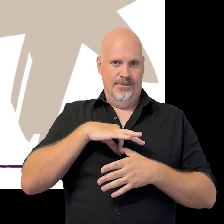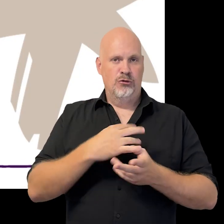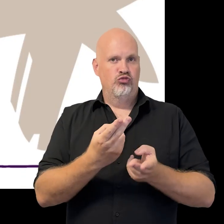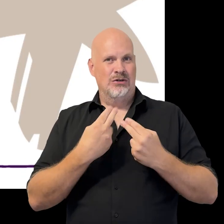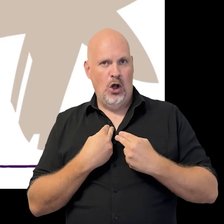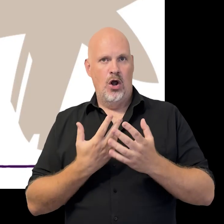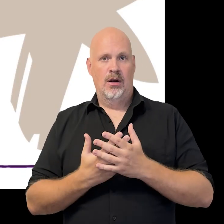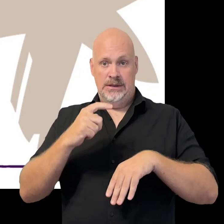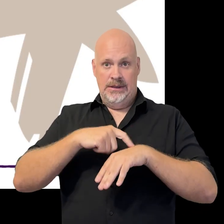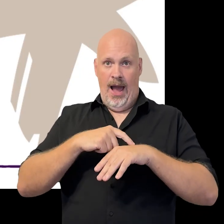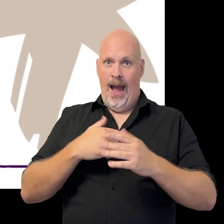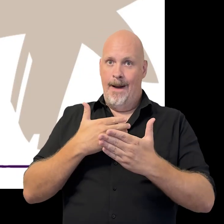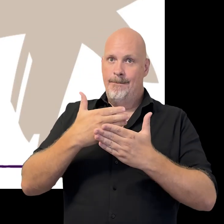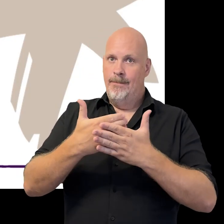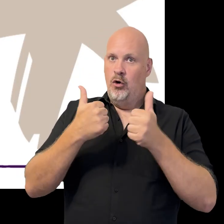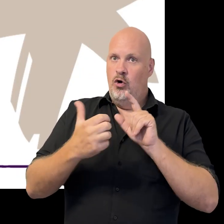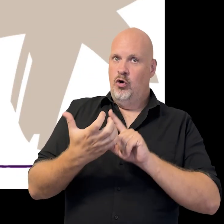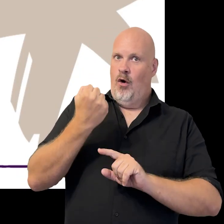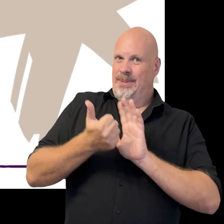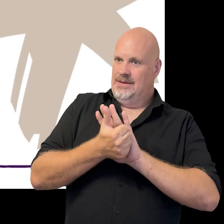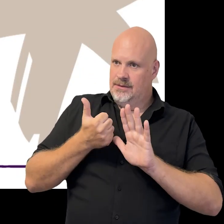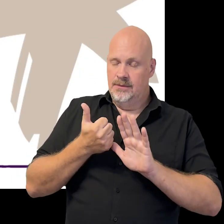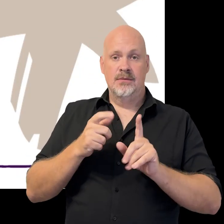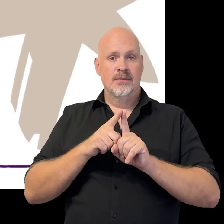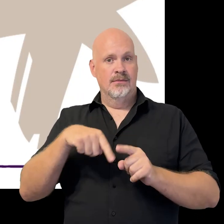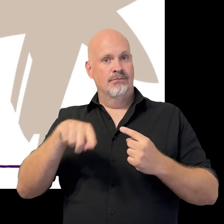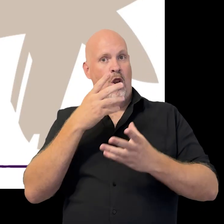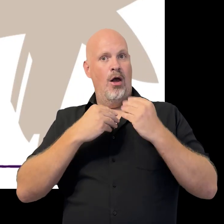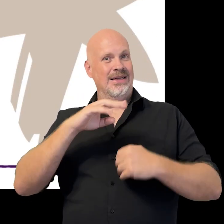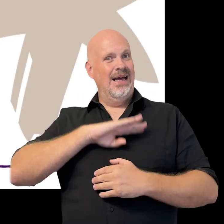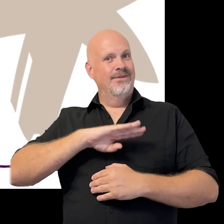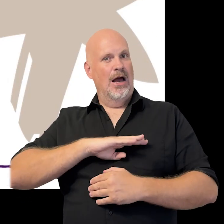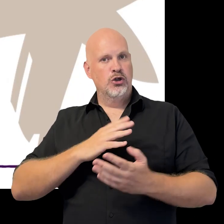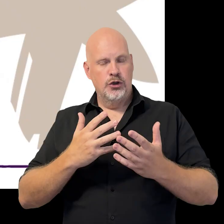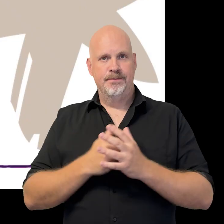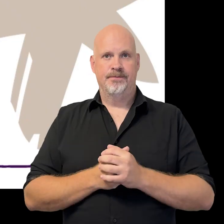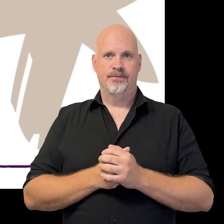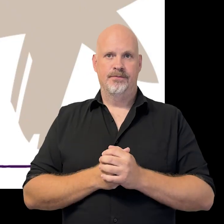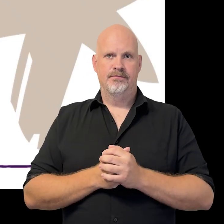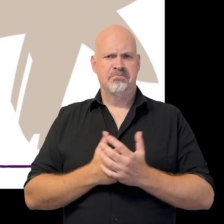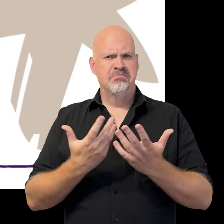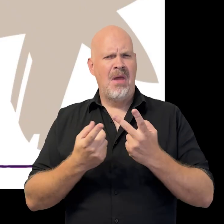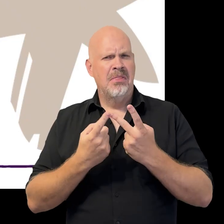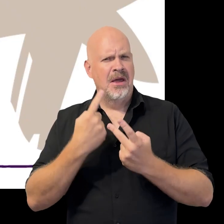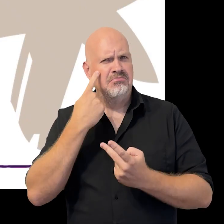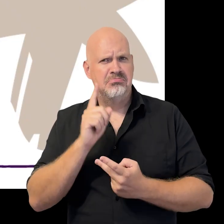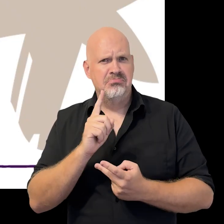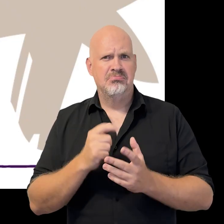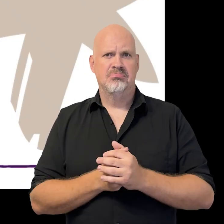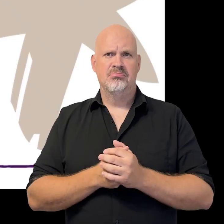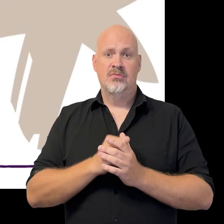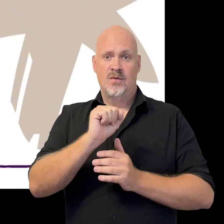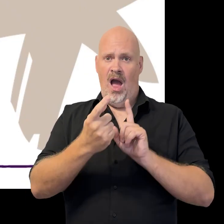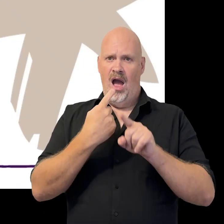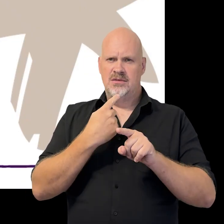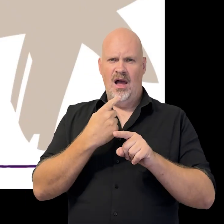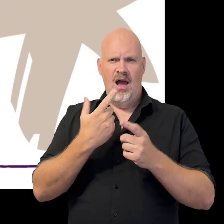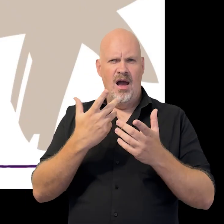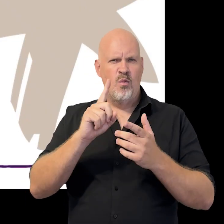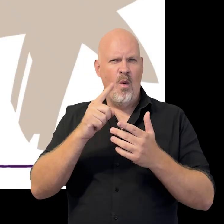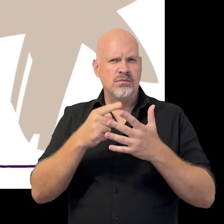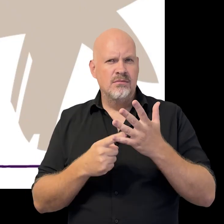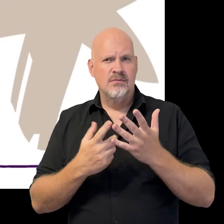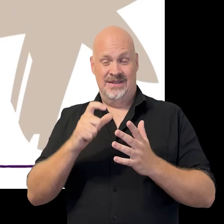I mentioned already that the action plan and the cost benefit analysis, well, that can go in the appendix, it's not included in the word